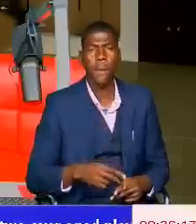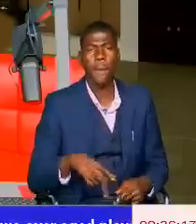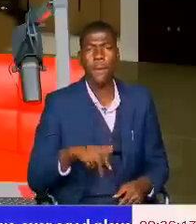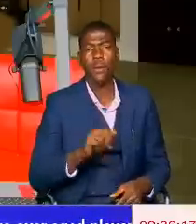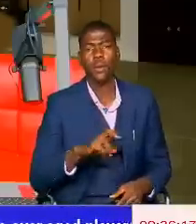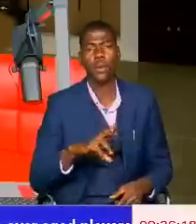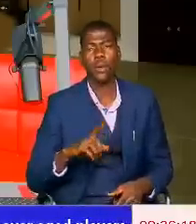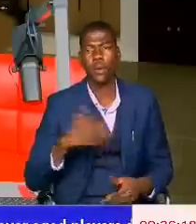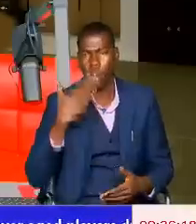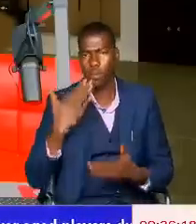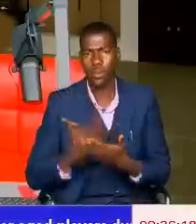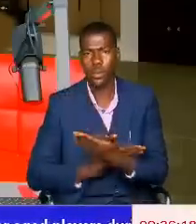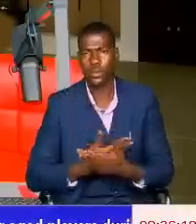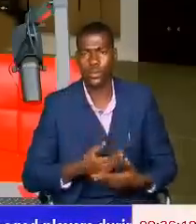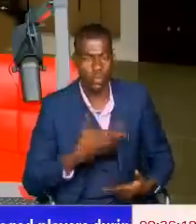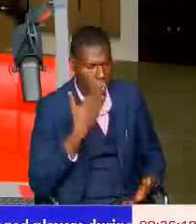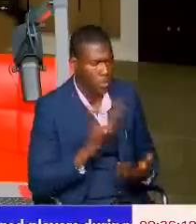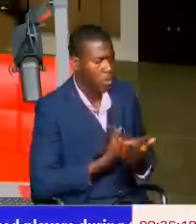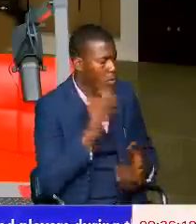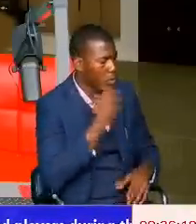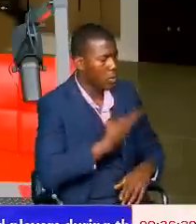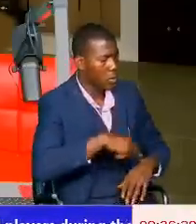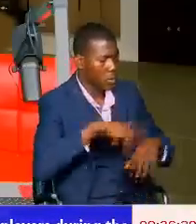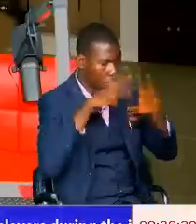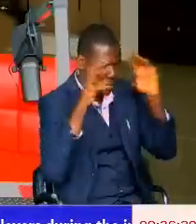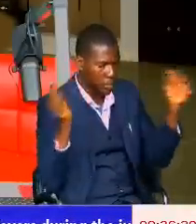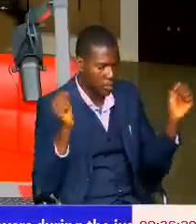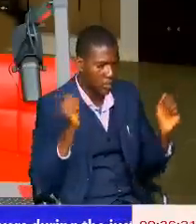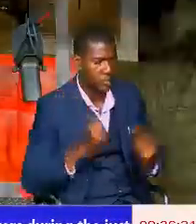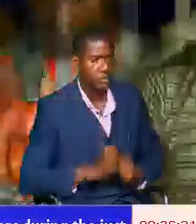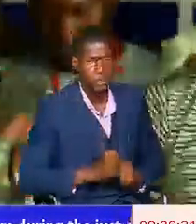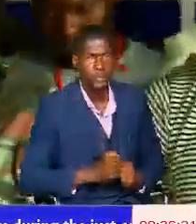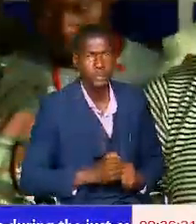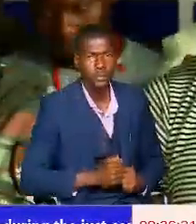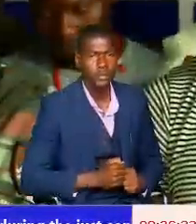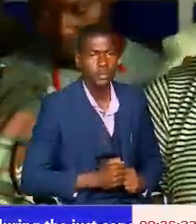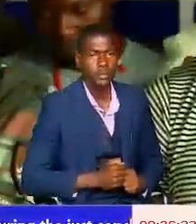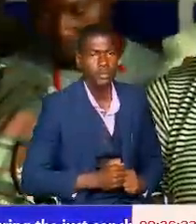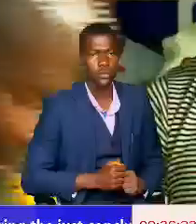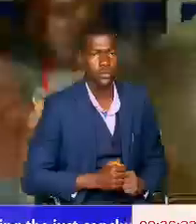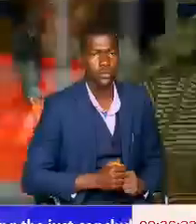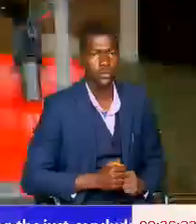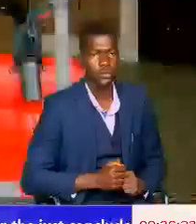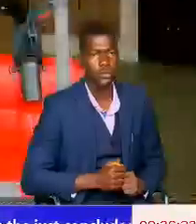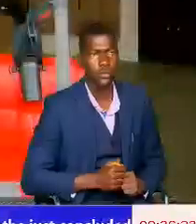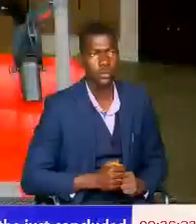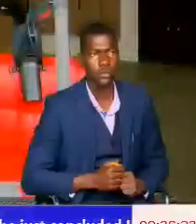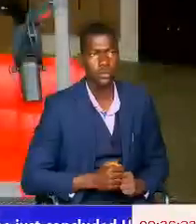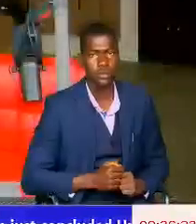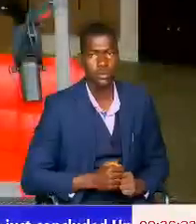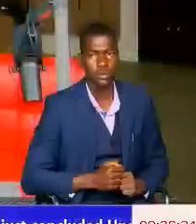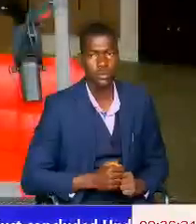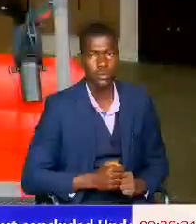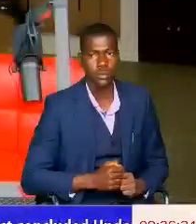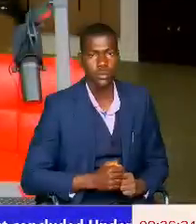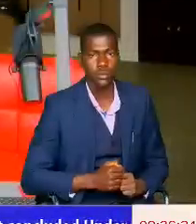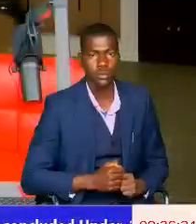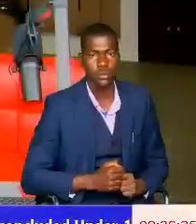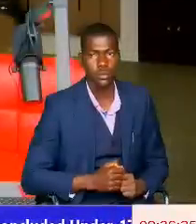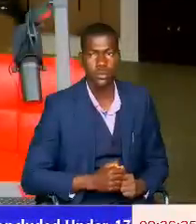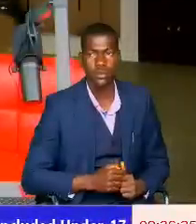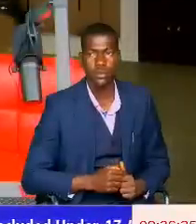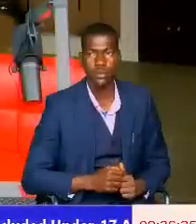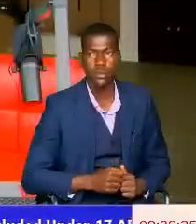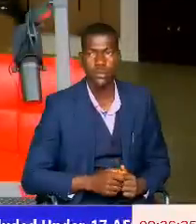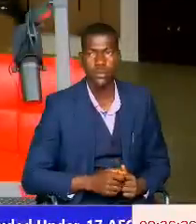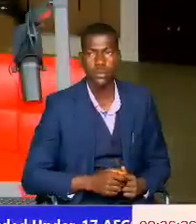ordinary president. Yes, take and close to your mouth so that good morning, my ordinary president. Make you stand up, barrister, as the court pleases. We are